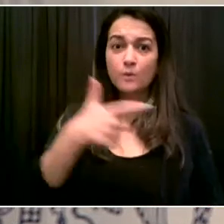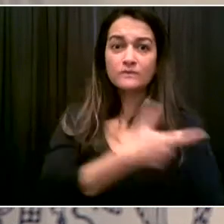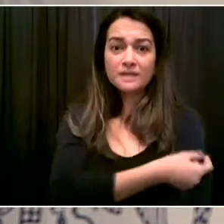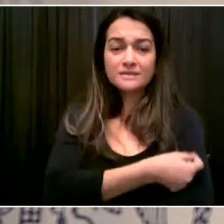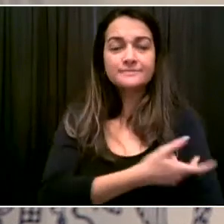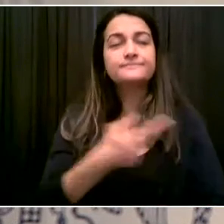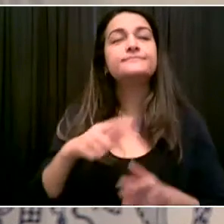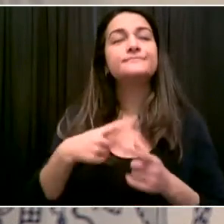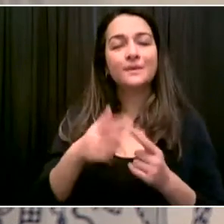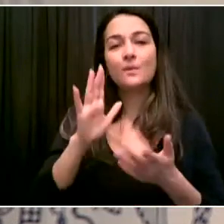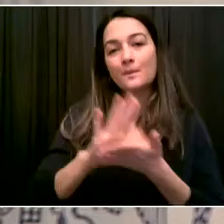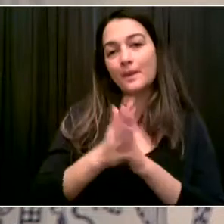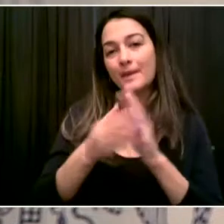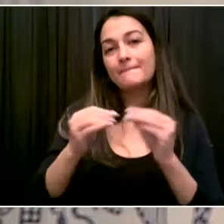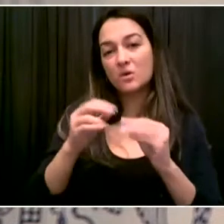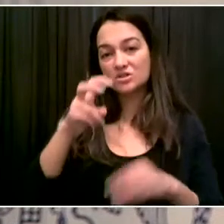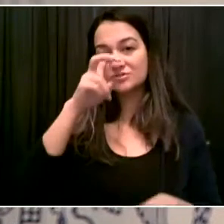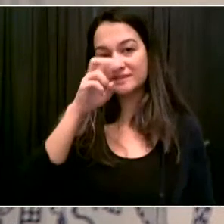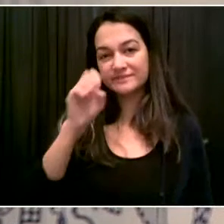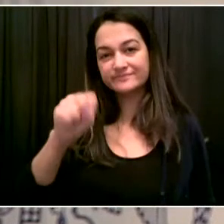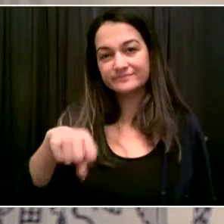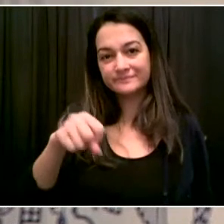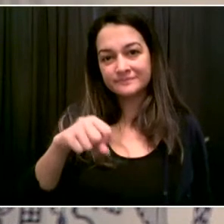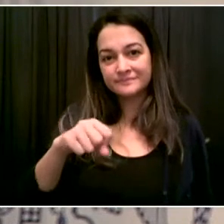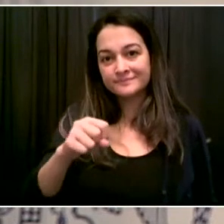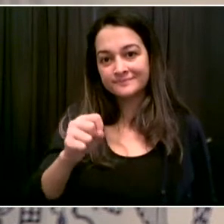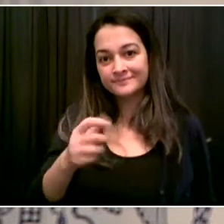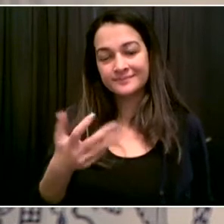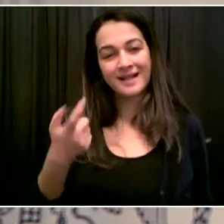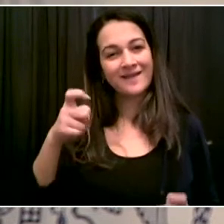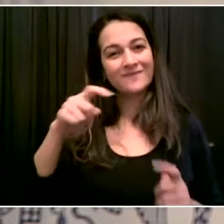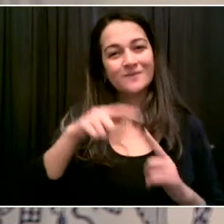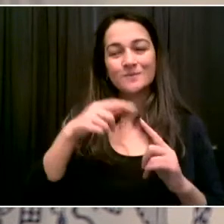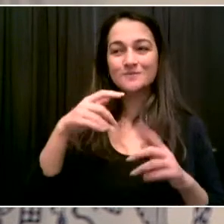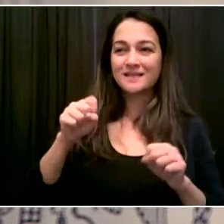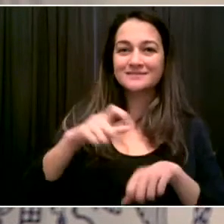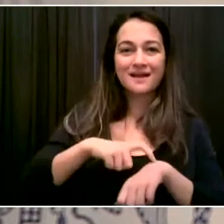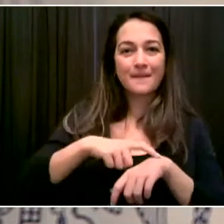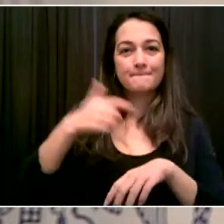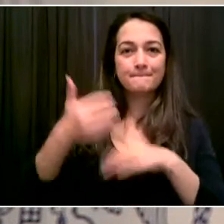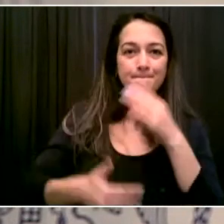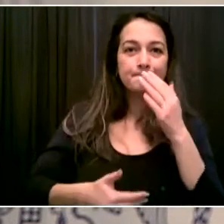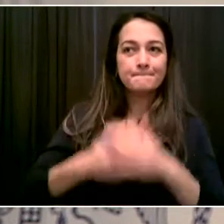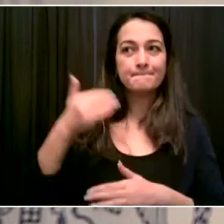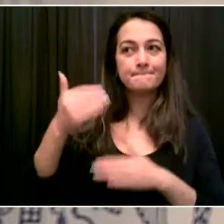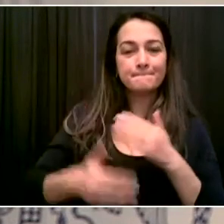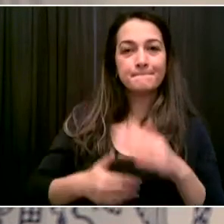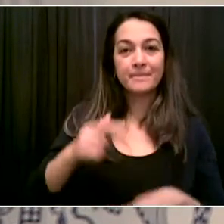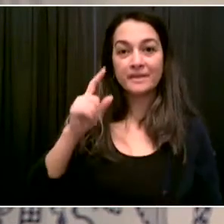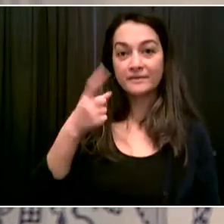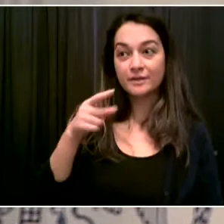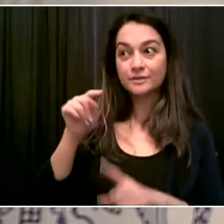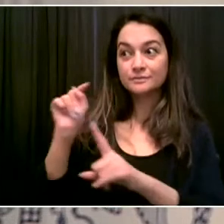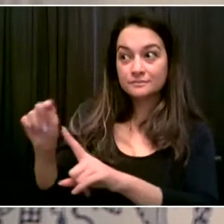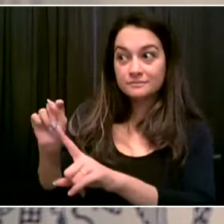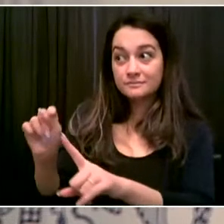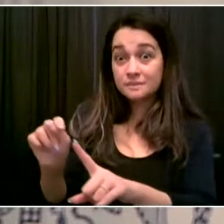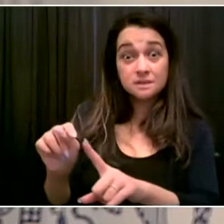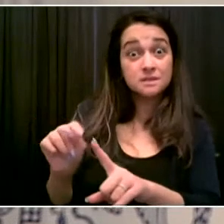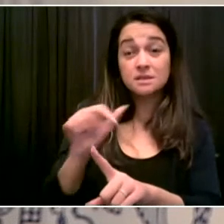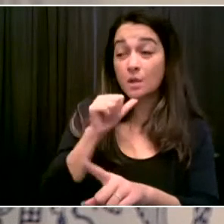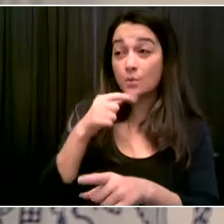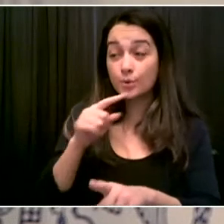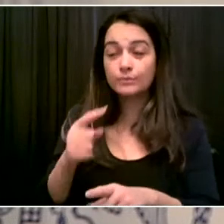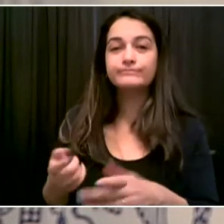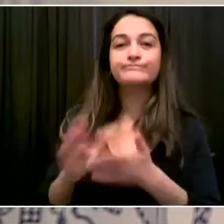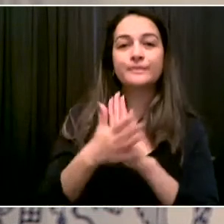with entertainment, indoor dining, those are different matters than public service. But I assure you, we're